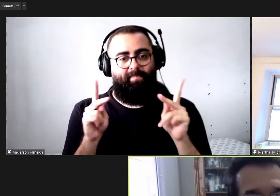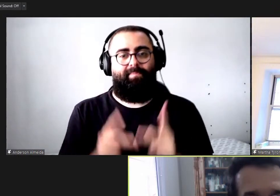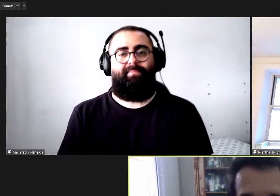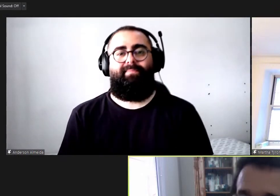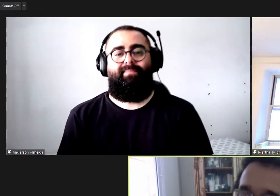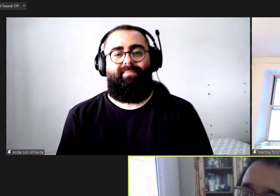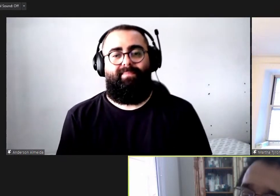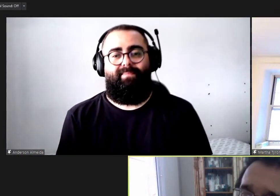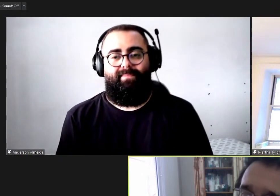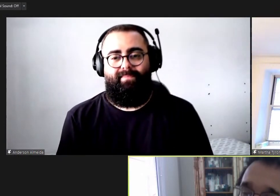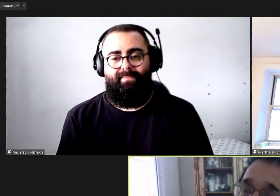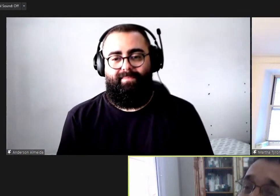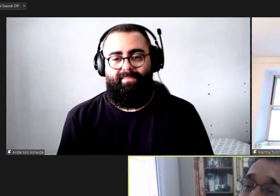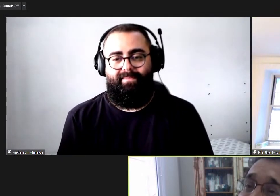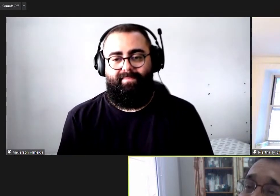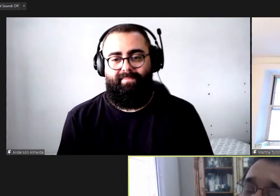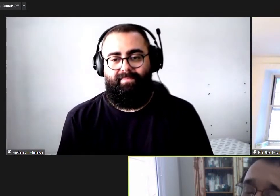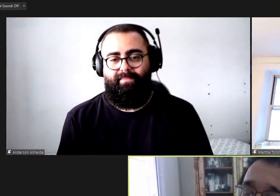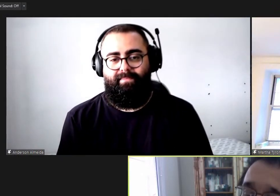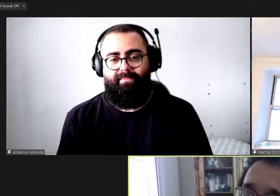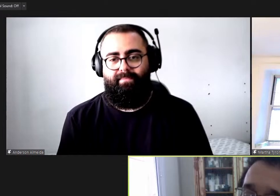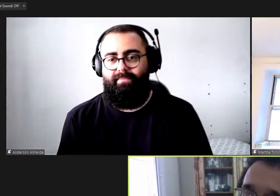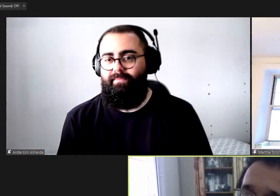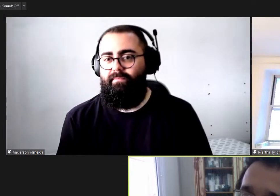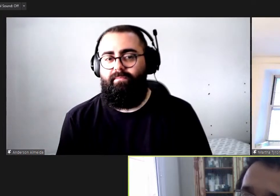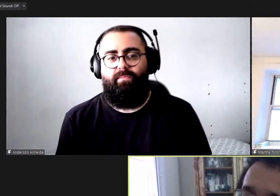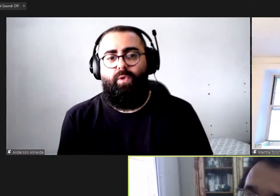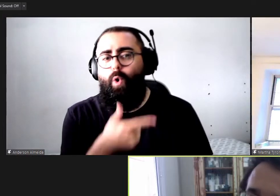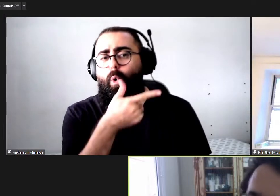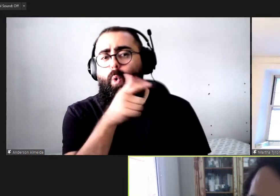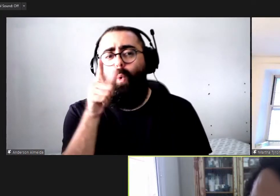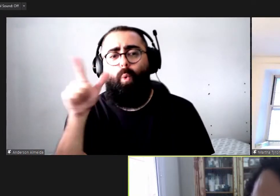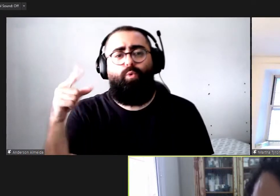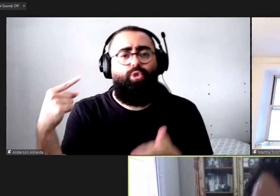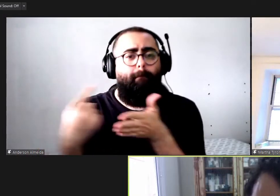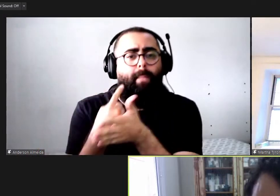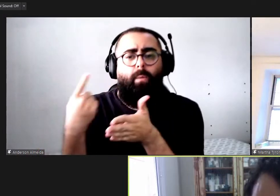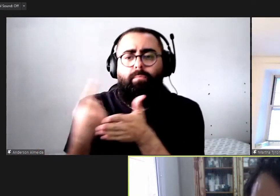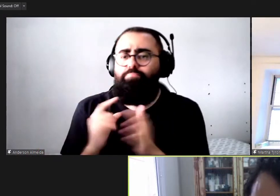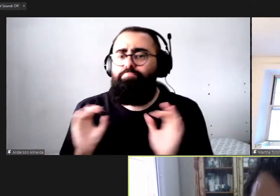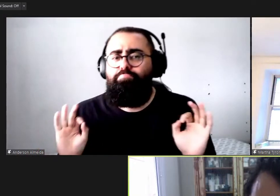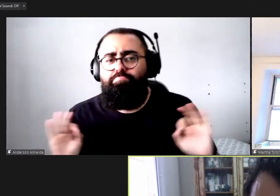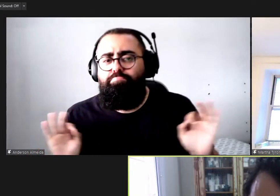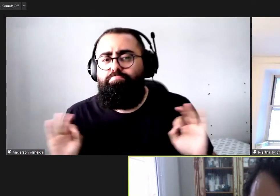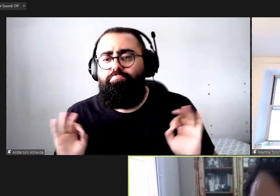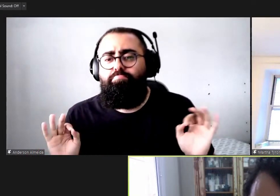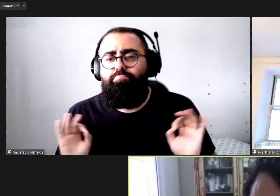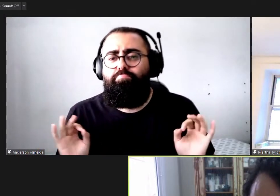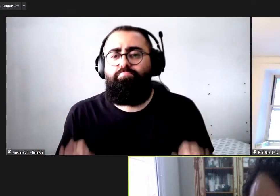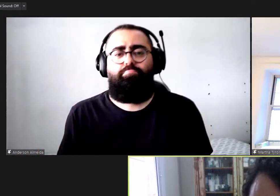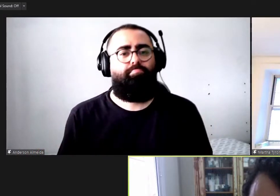Thank you. Other questions? Probably a short one.